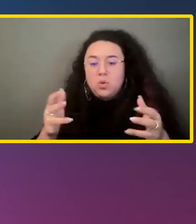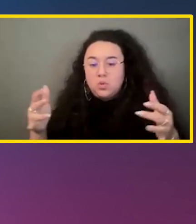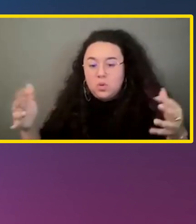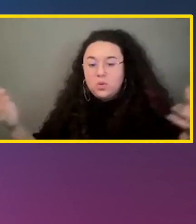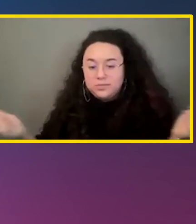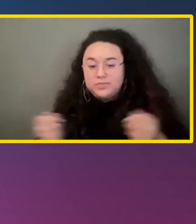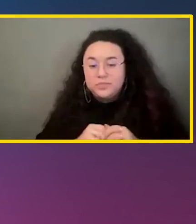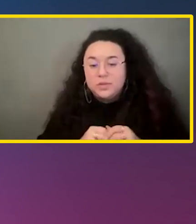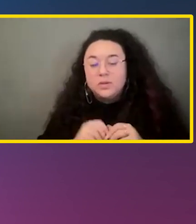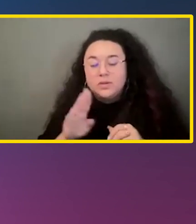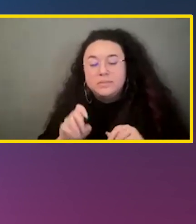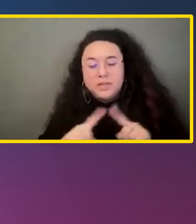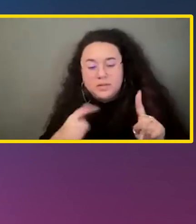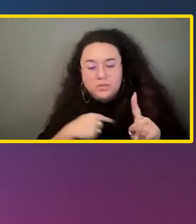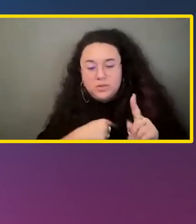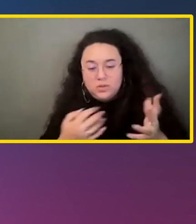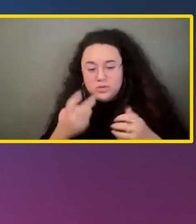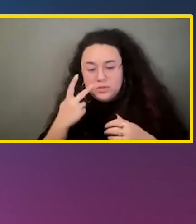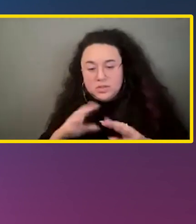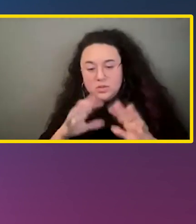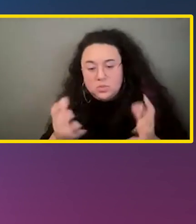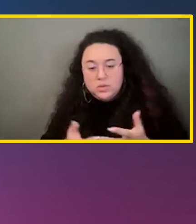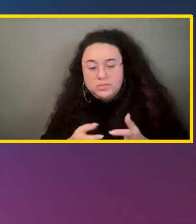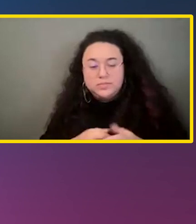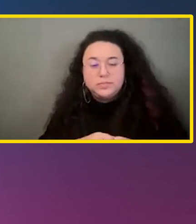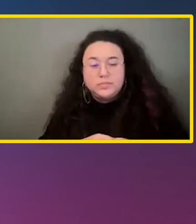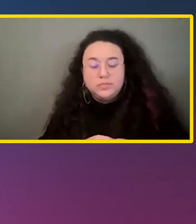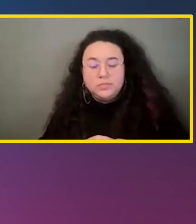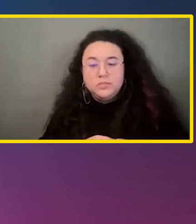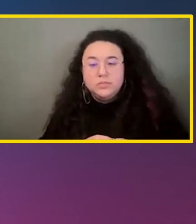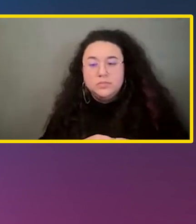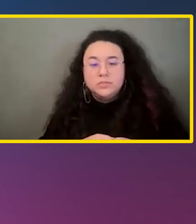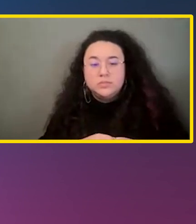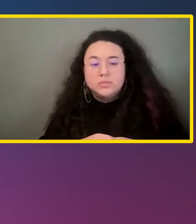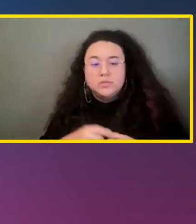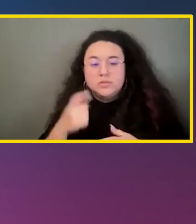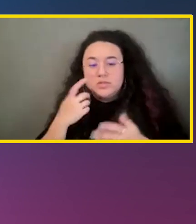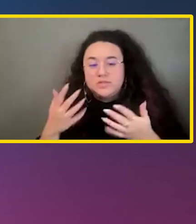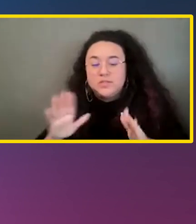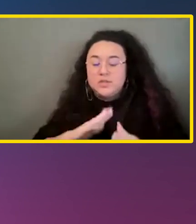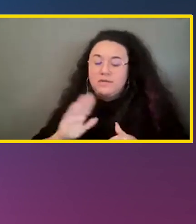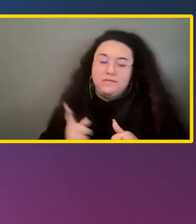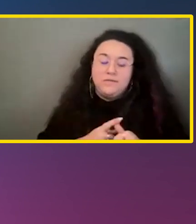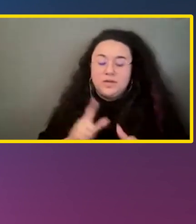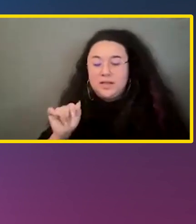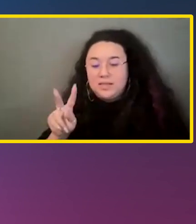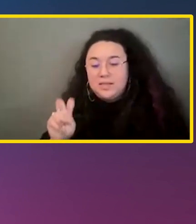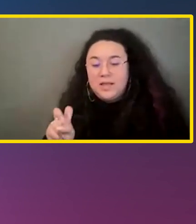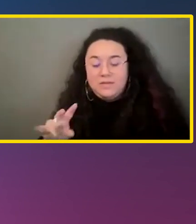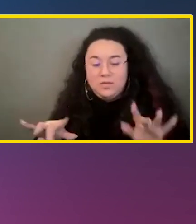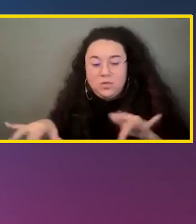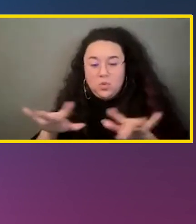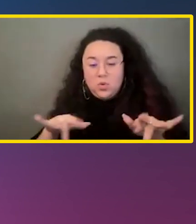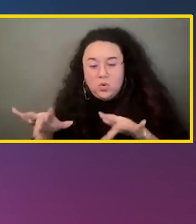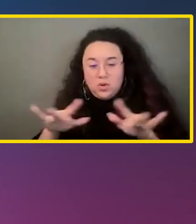grow and be the difference we want to see in the world. We are fresh off our first live recording